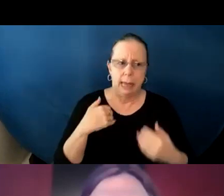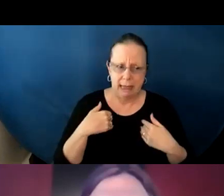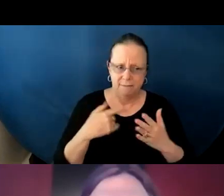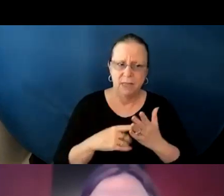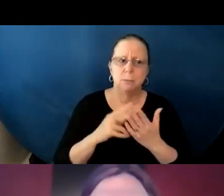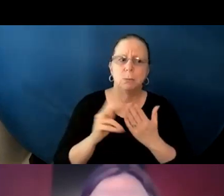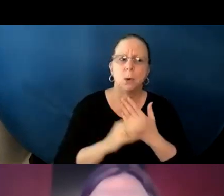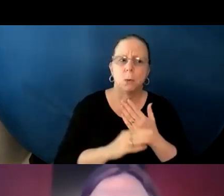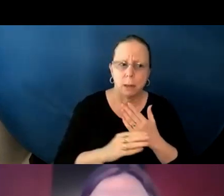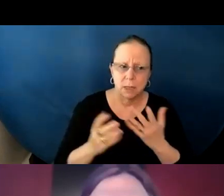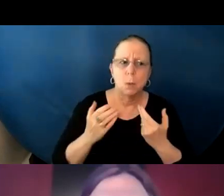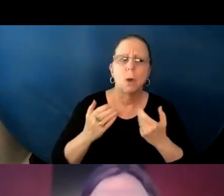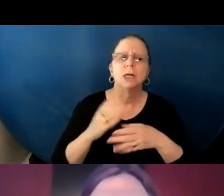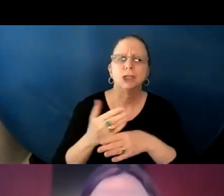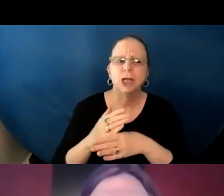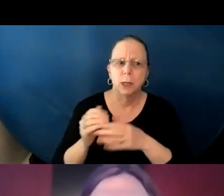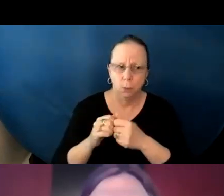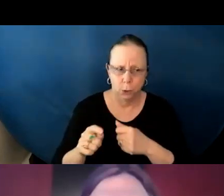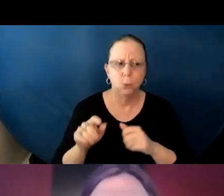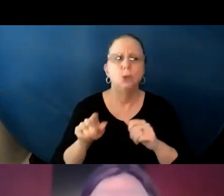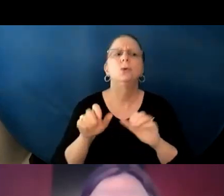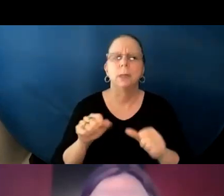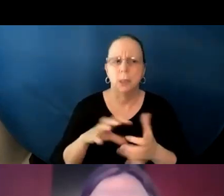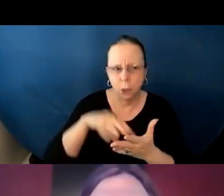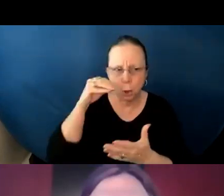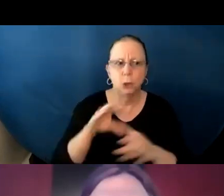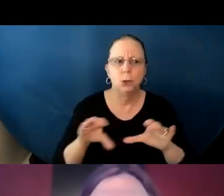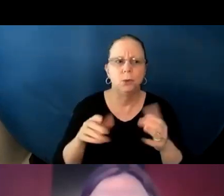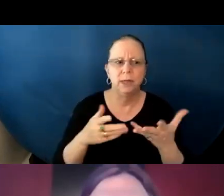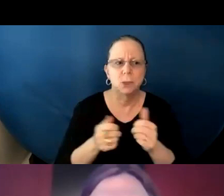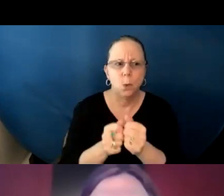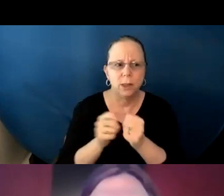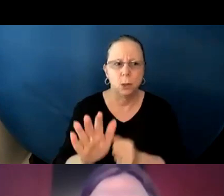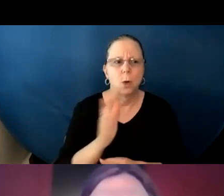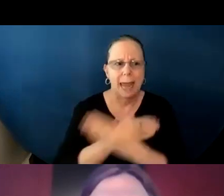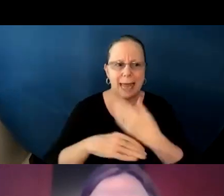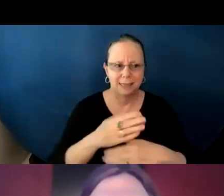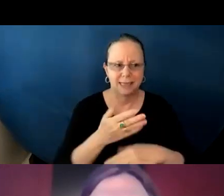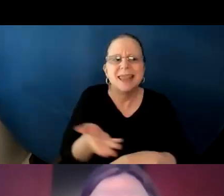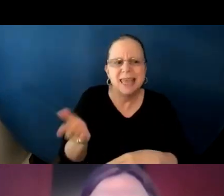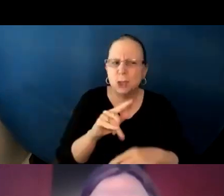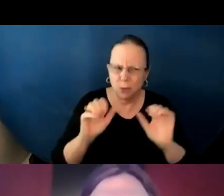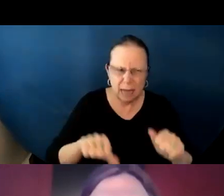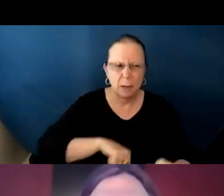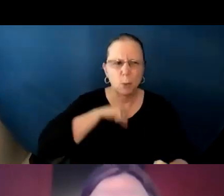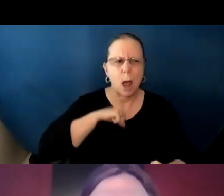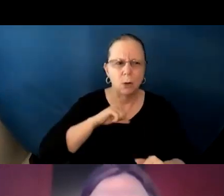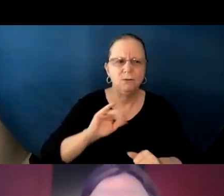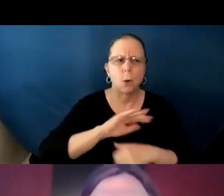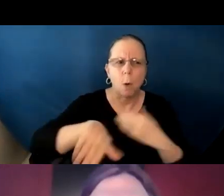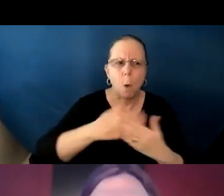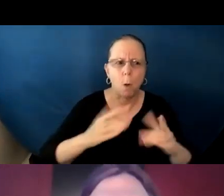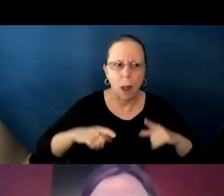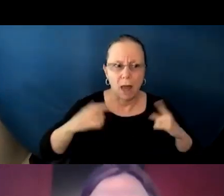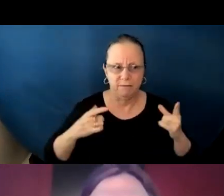to share with you where you can learn to do things with your hands, things you can be proud of your whole life. And I